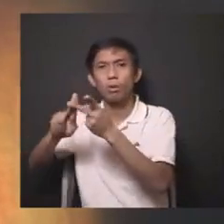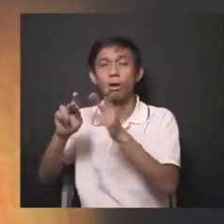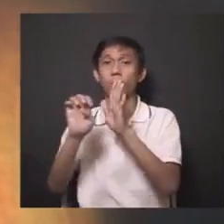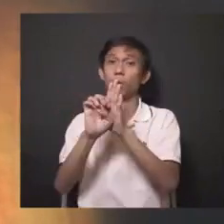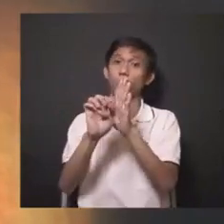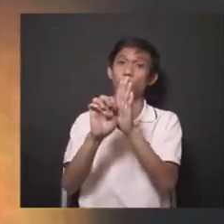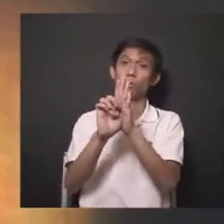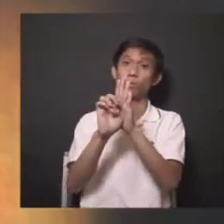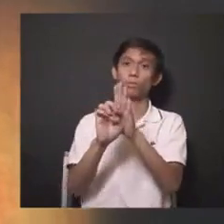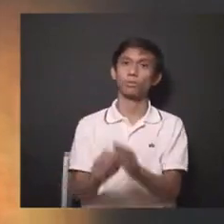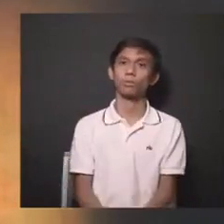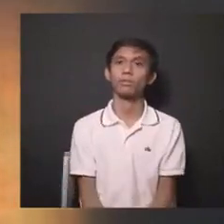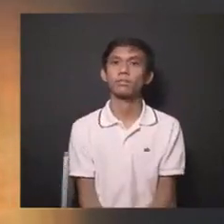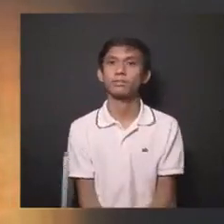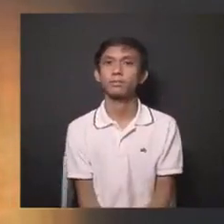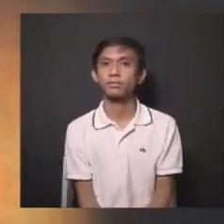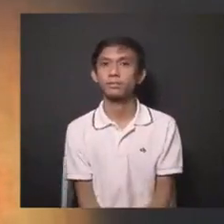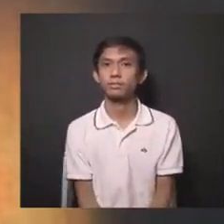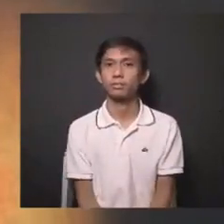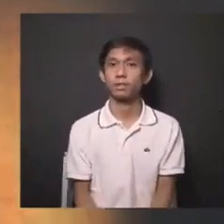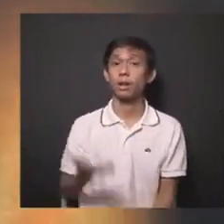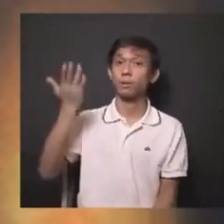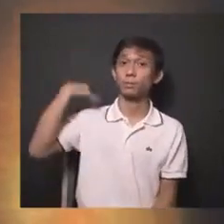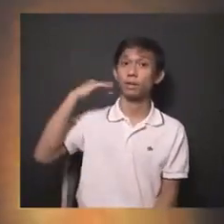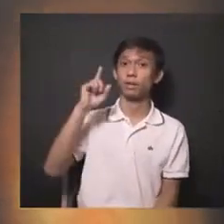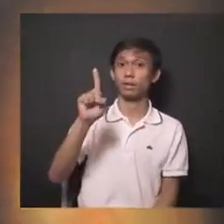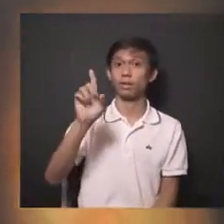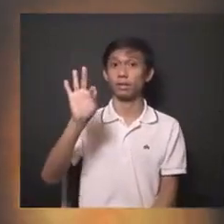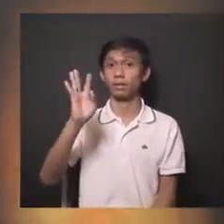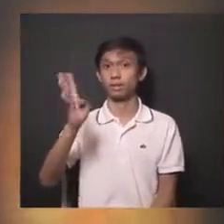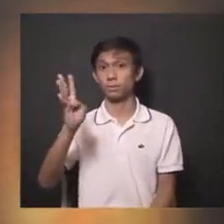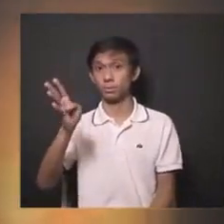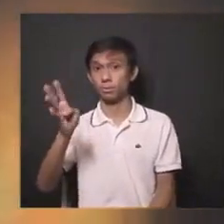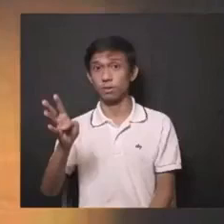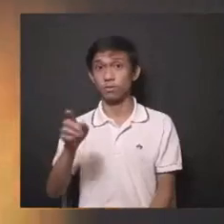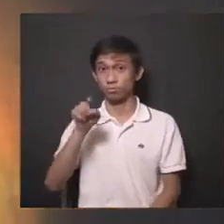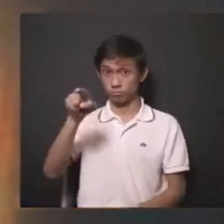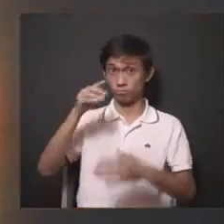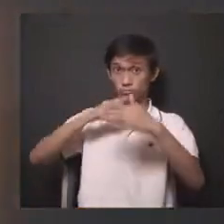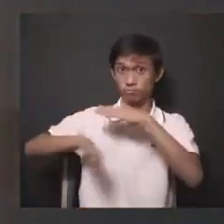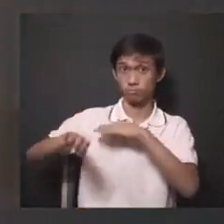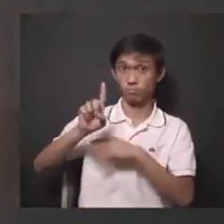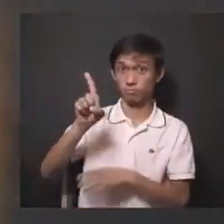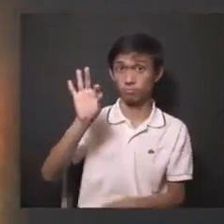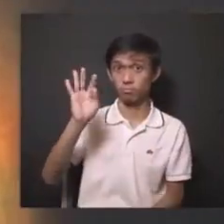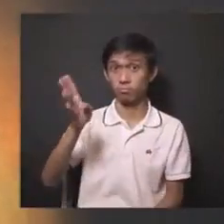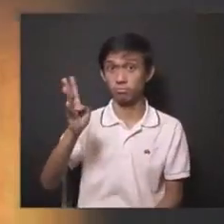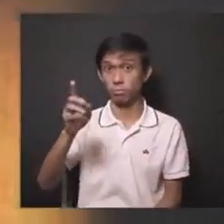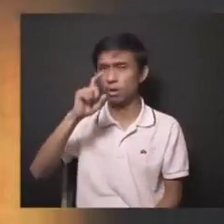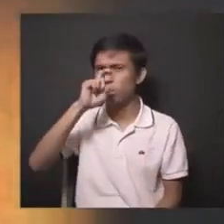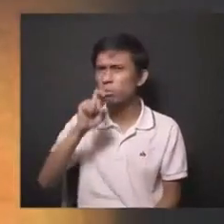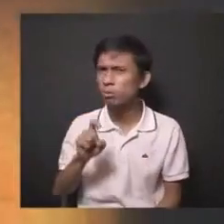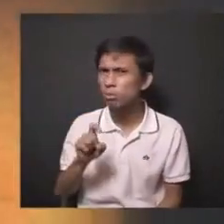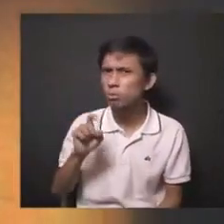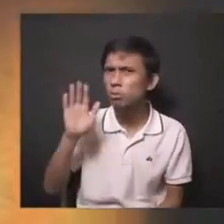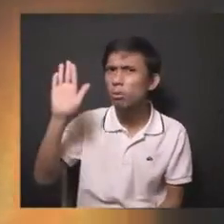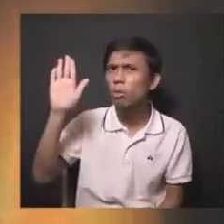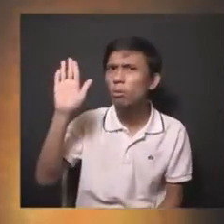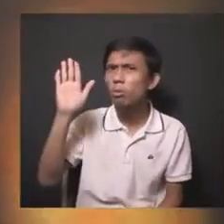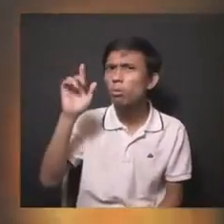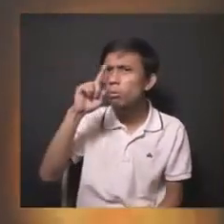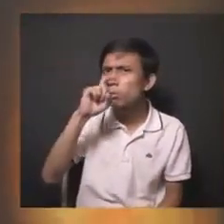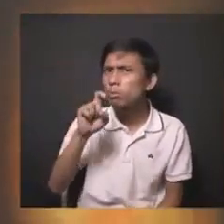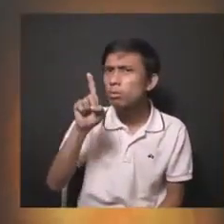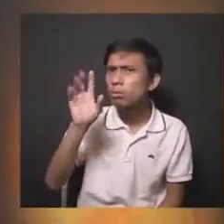the 1940s, how many of you were born in the 1940s? Anybody here old enough to raise your hand? Strong enough to raise your